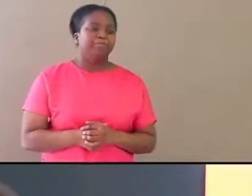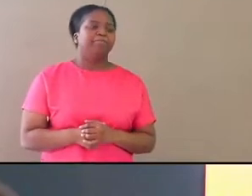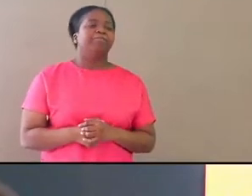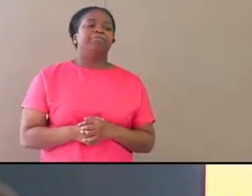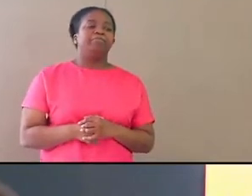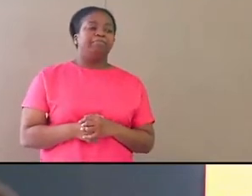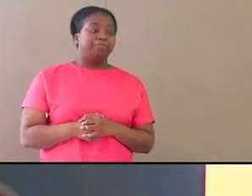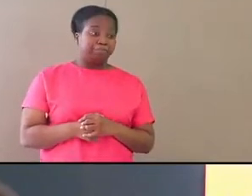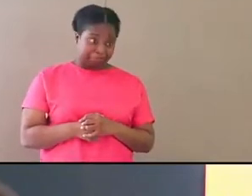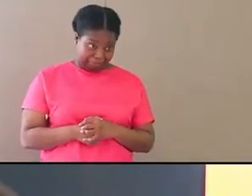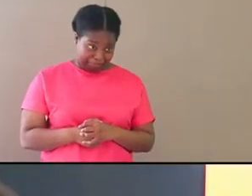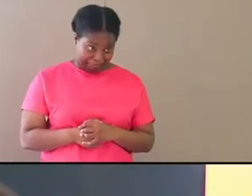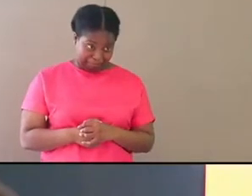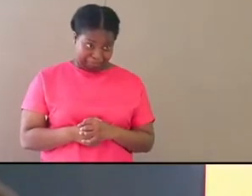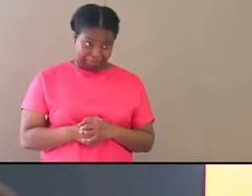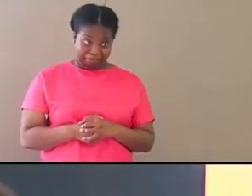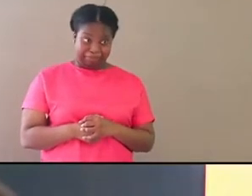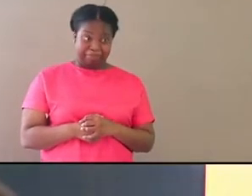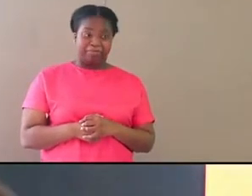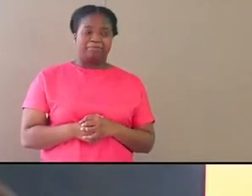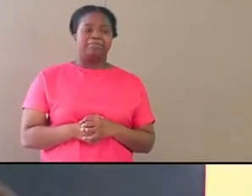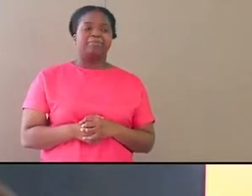You can see I've been in church last night.